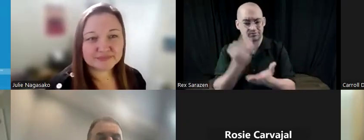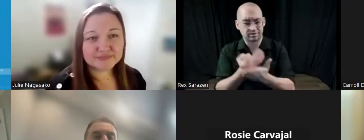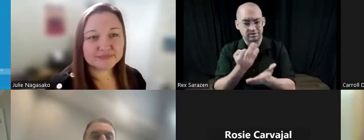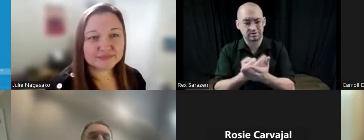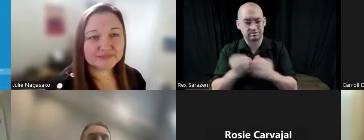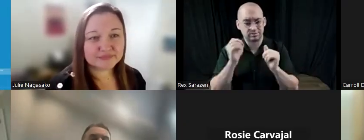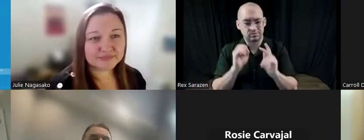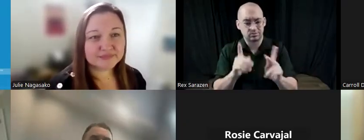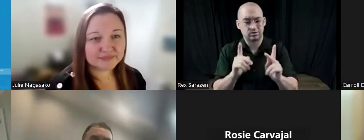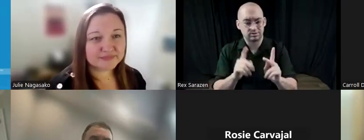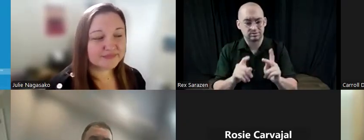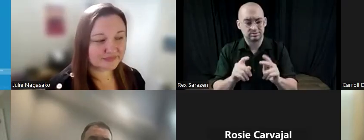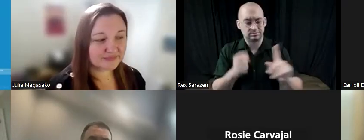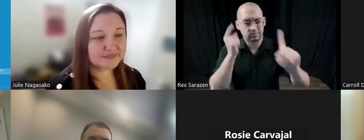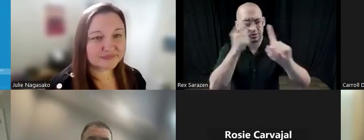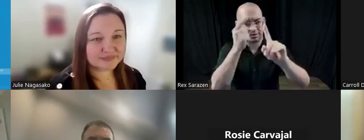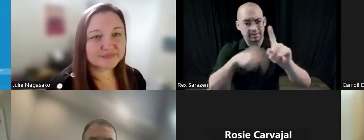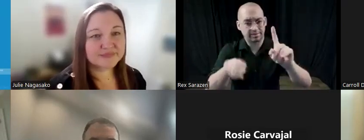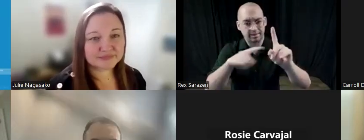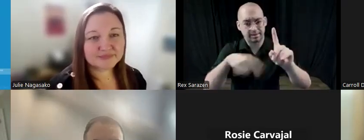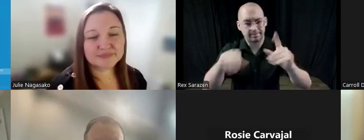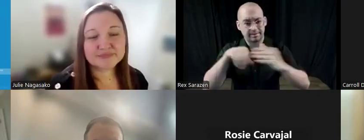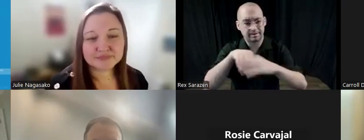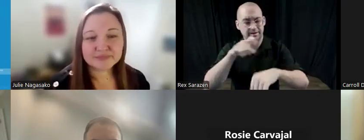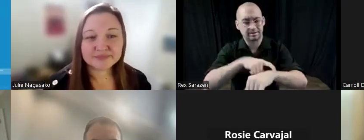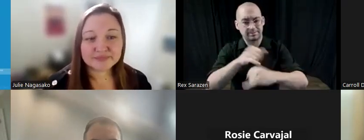opportunities, and prioritize them in this timeline?